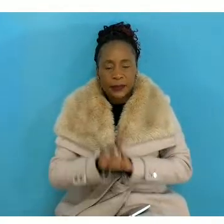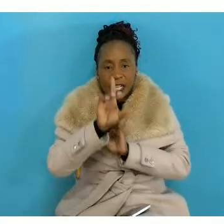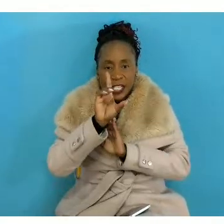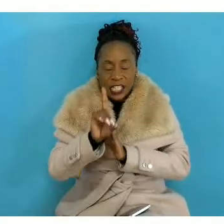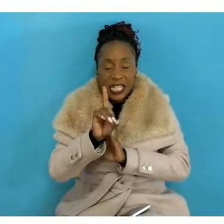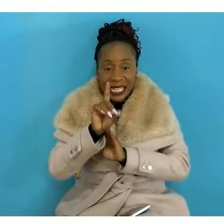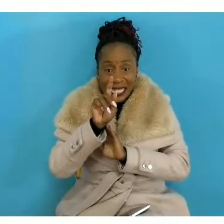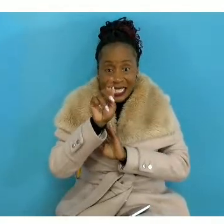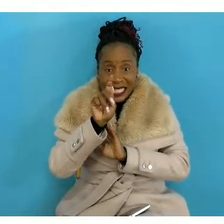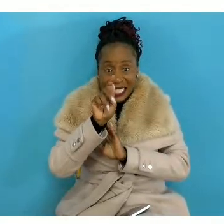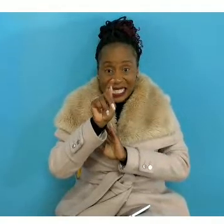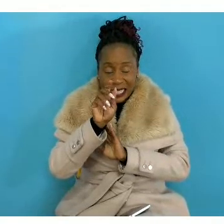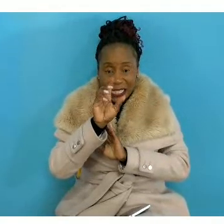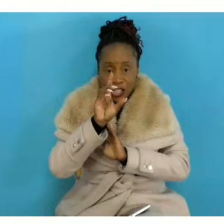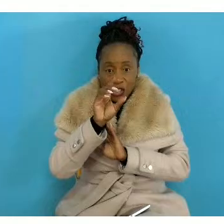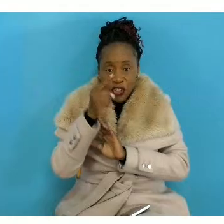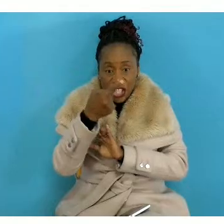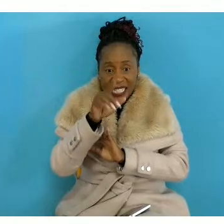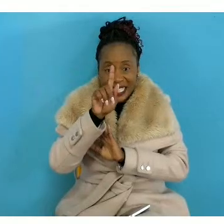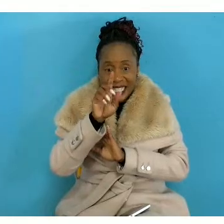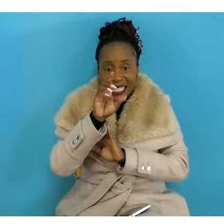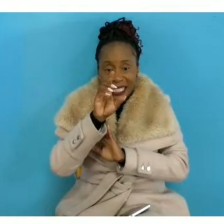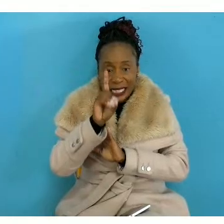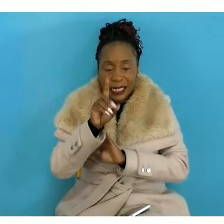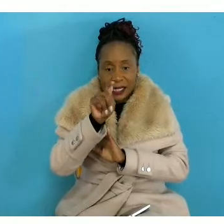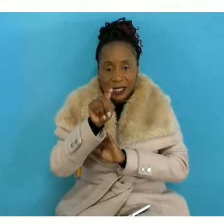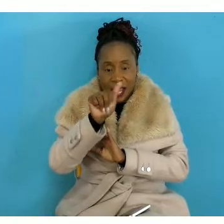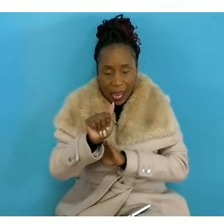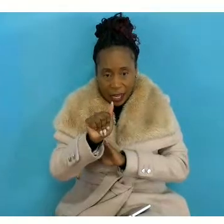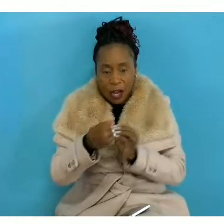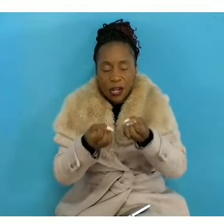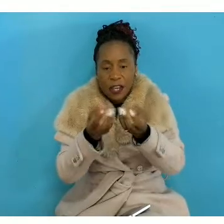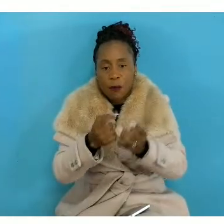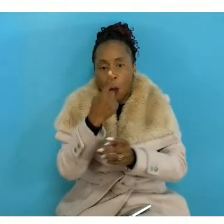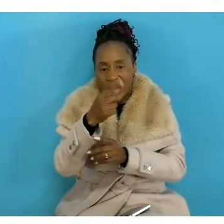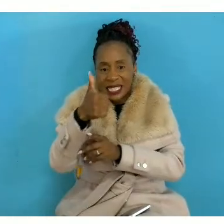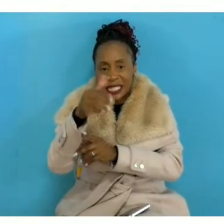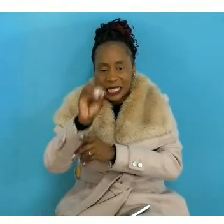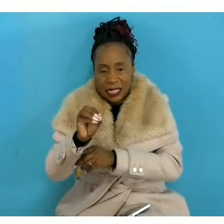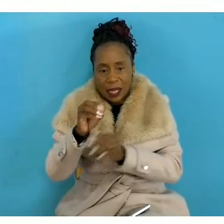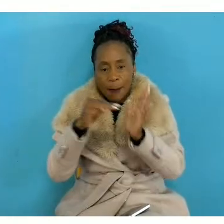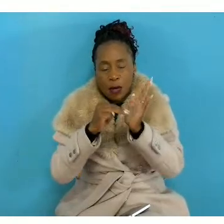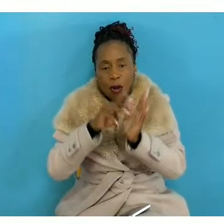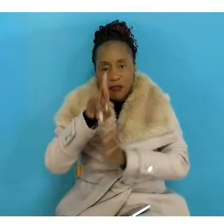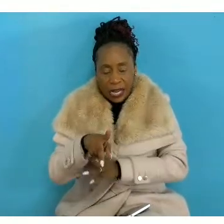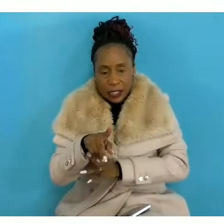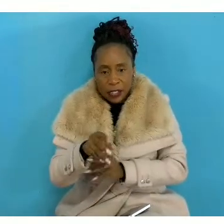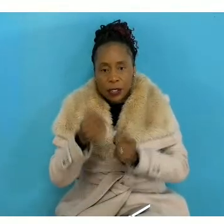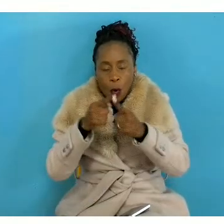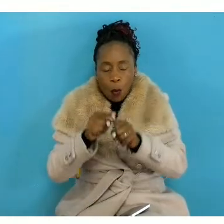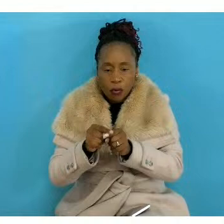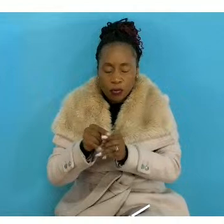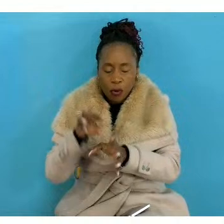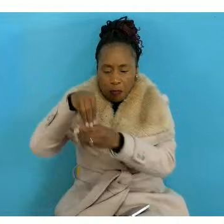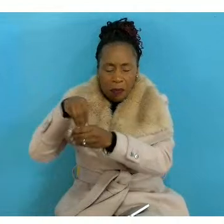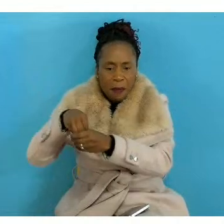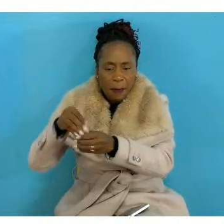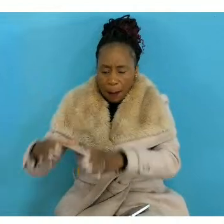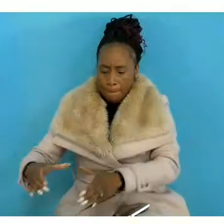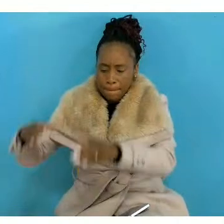GGDA has been allocated 160 million towards the Ortia bulk installation for